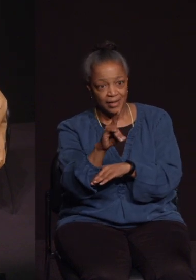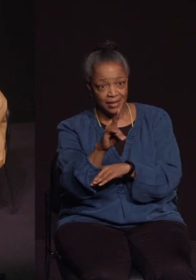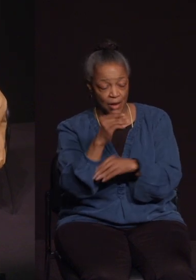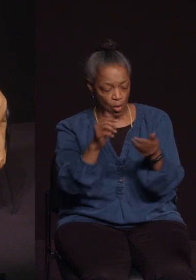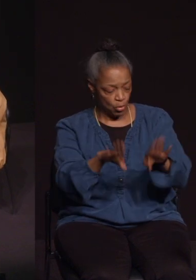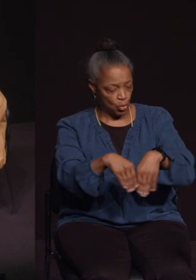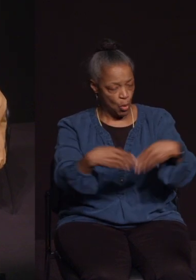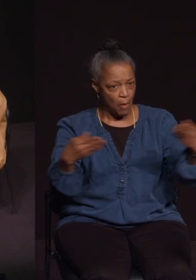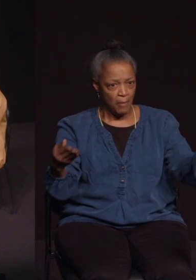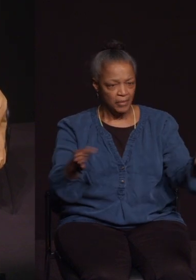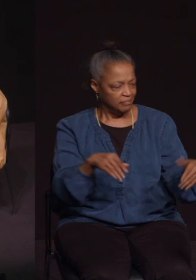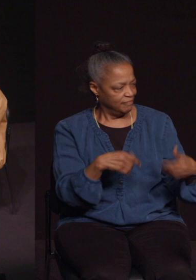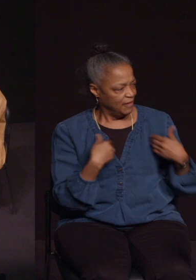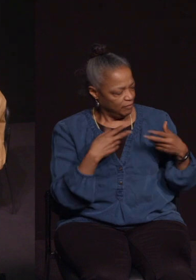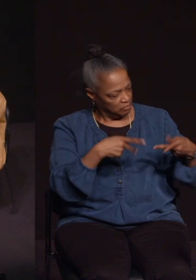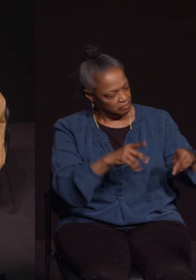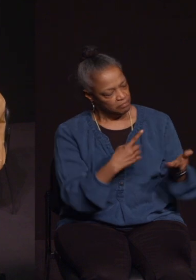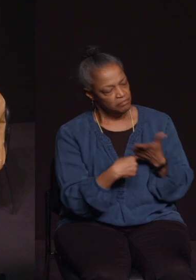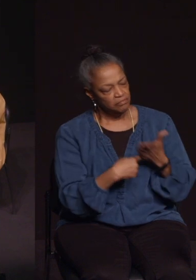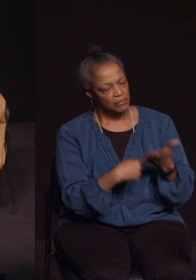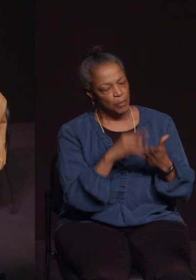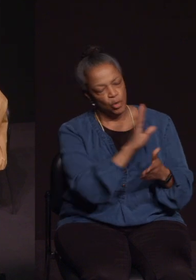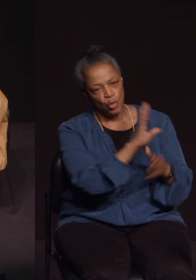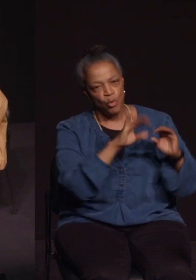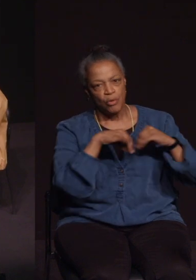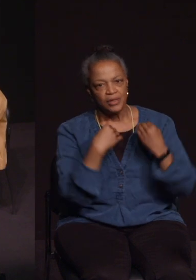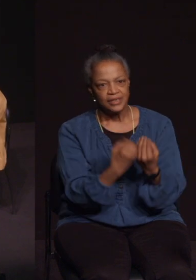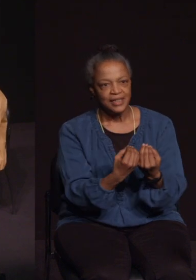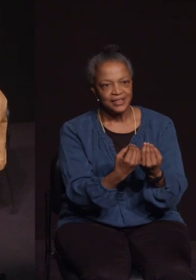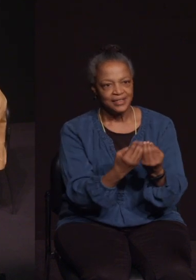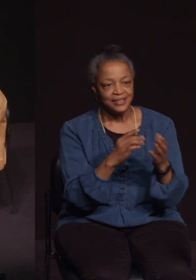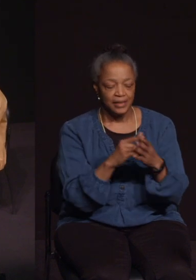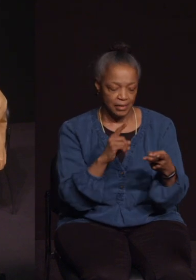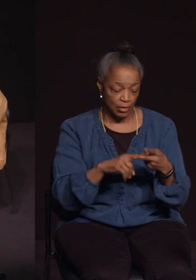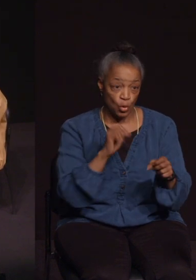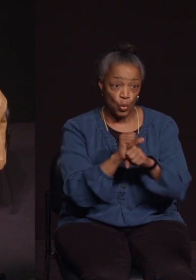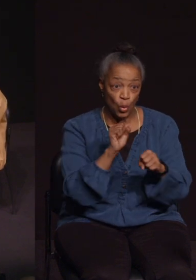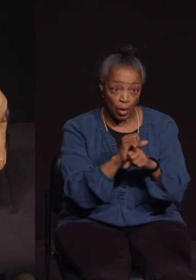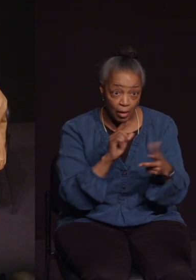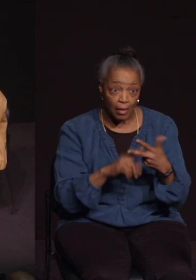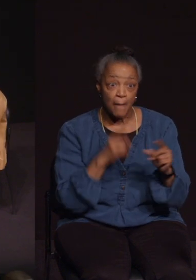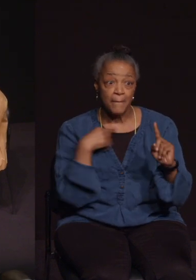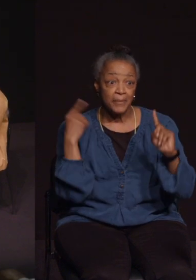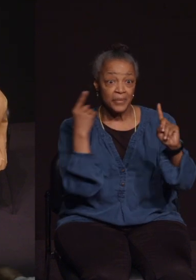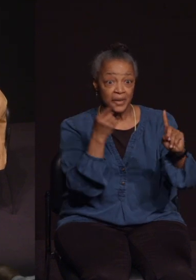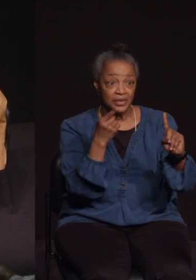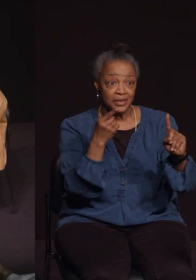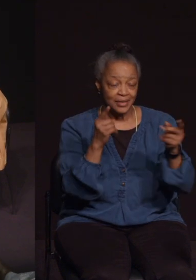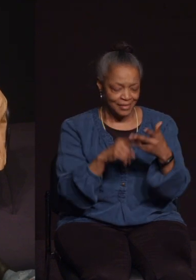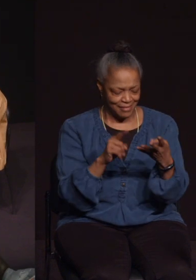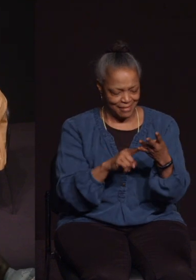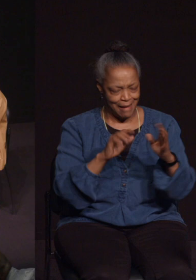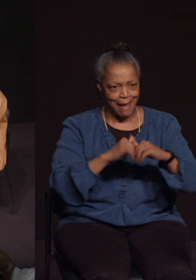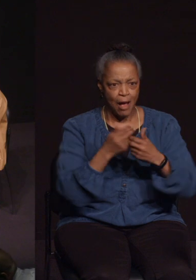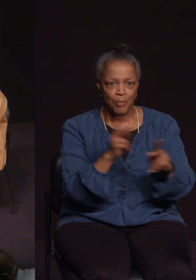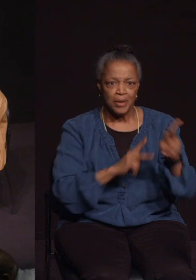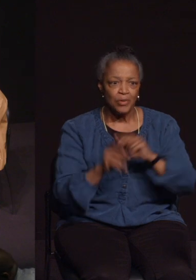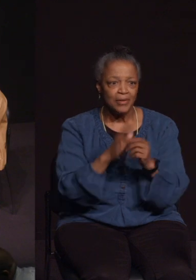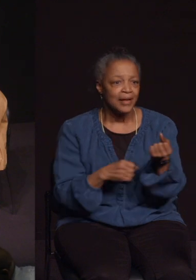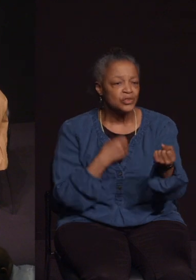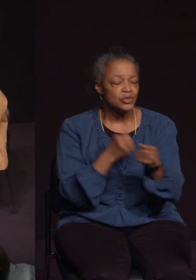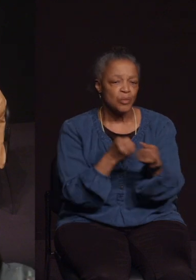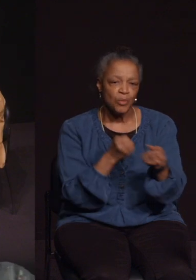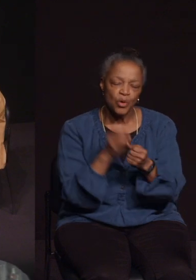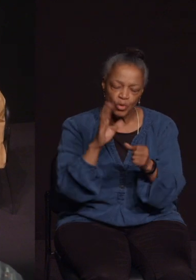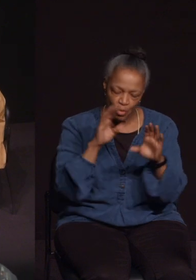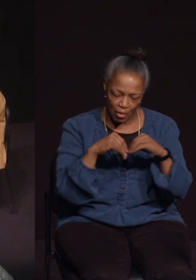y'all space to talk about the organization, its work, its mission, and ultimately how people can support and